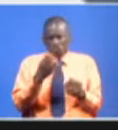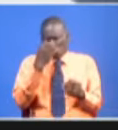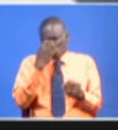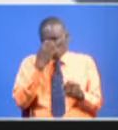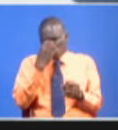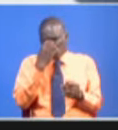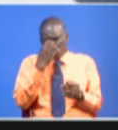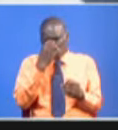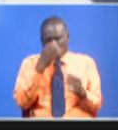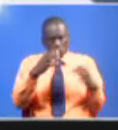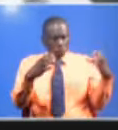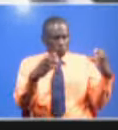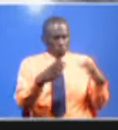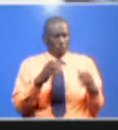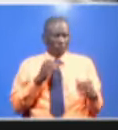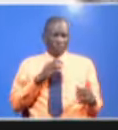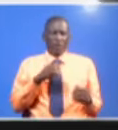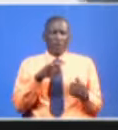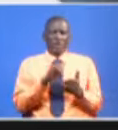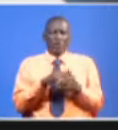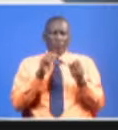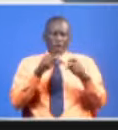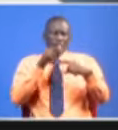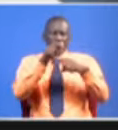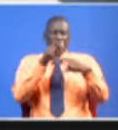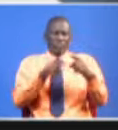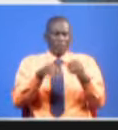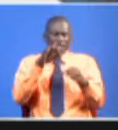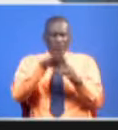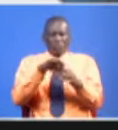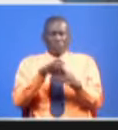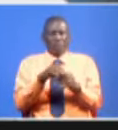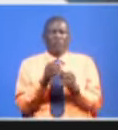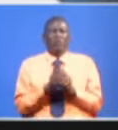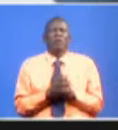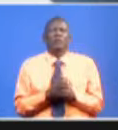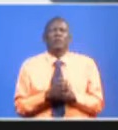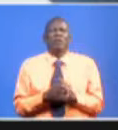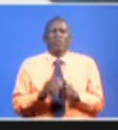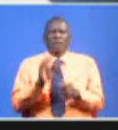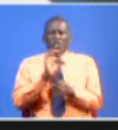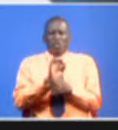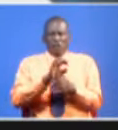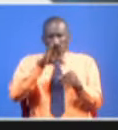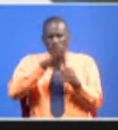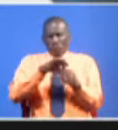camp fearing that we would divide the vote, the church vote.